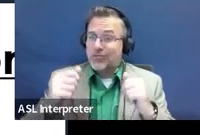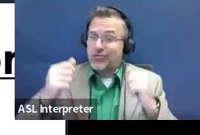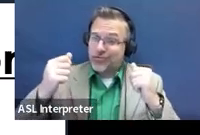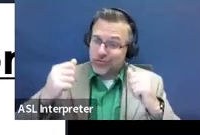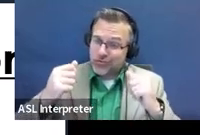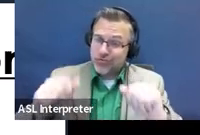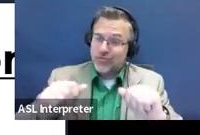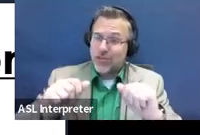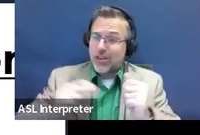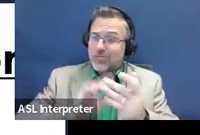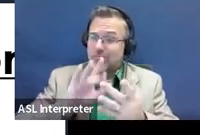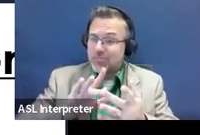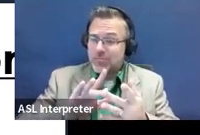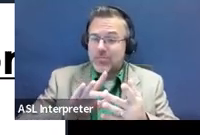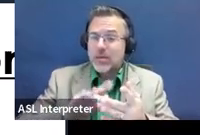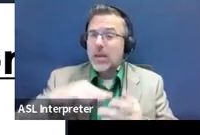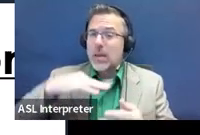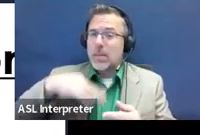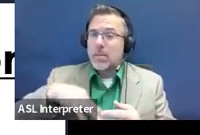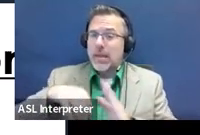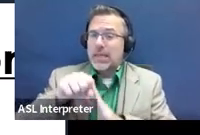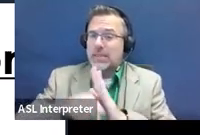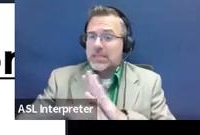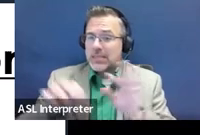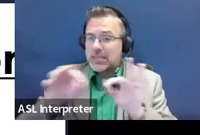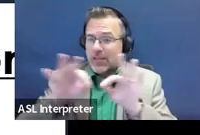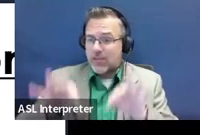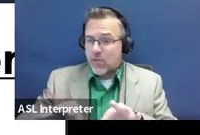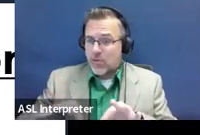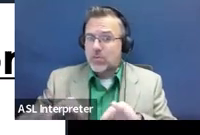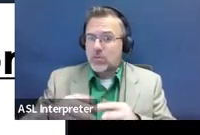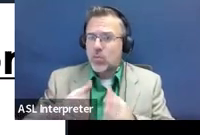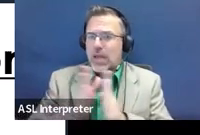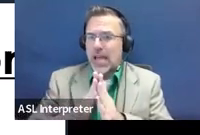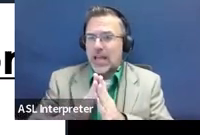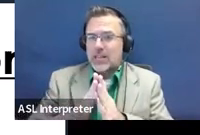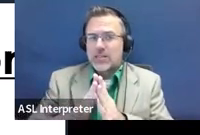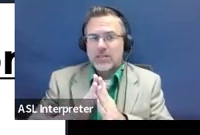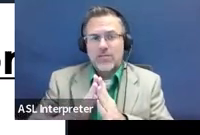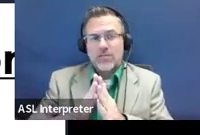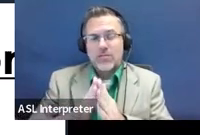looks like on our main state form, we're asking for at least two attempts.